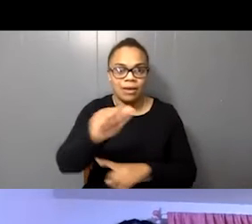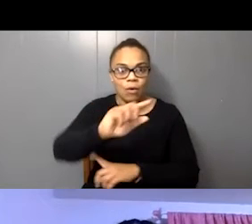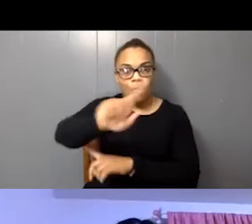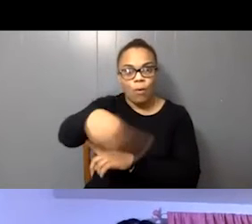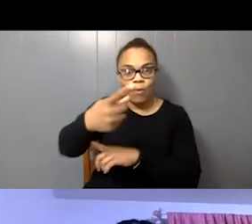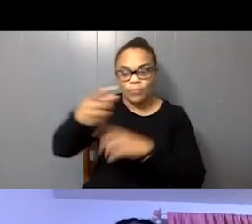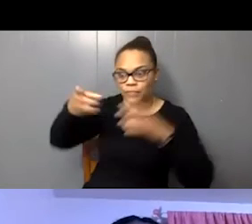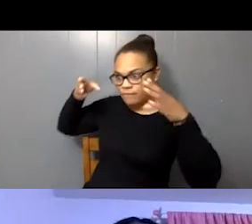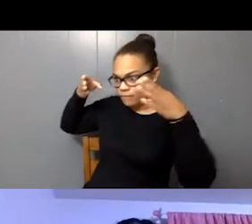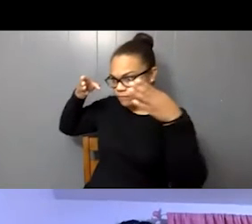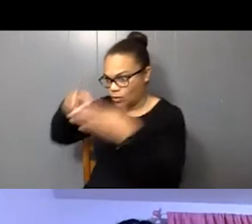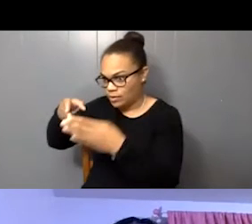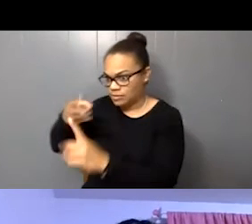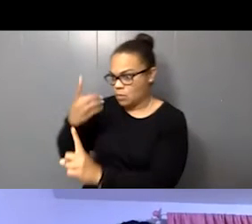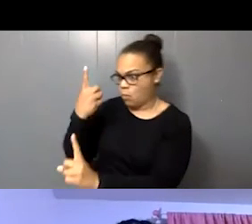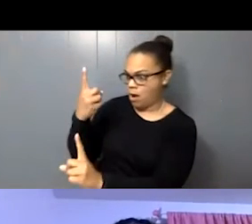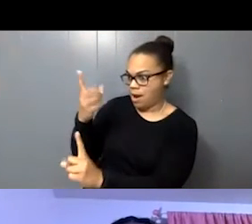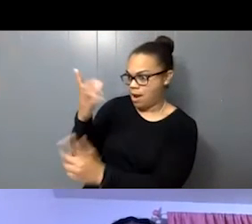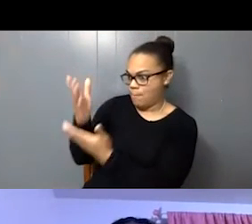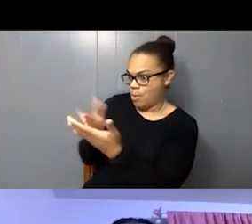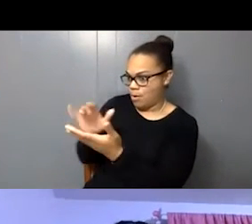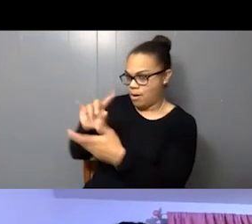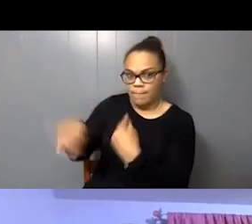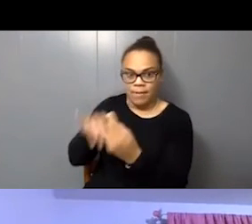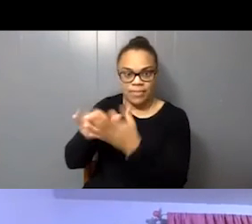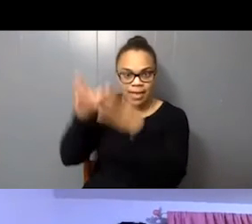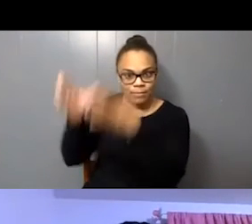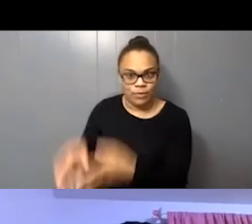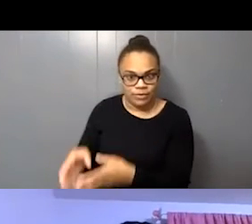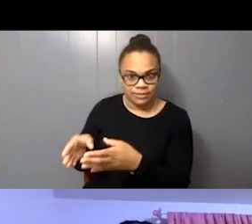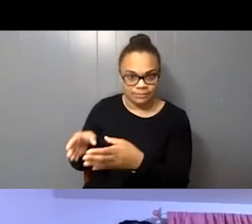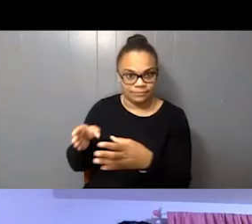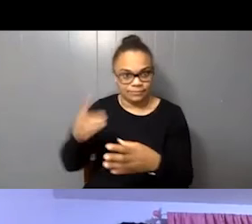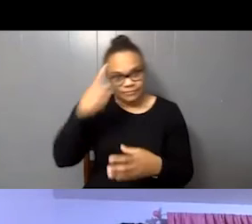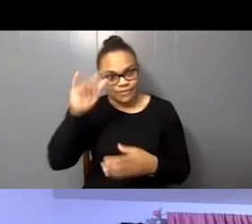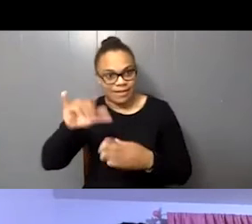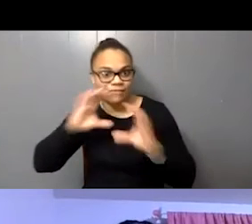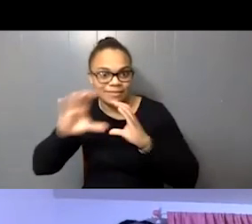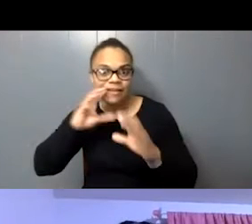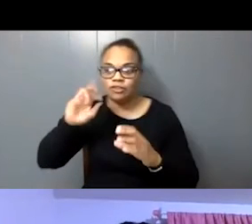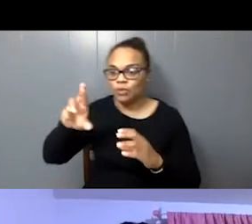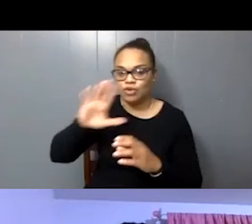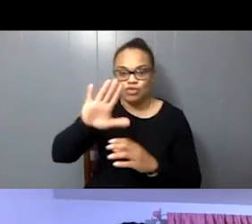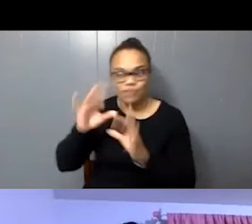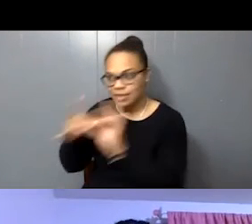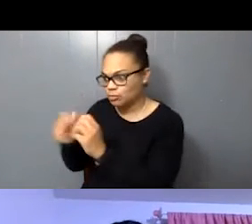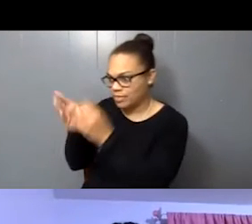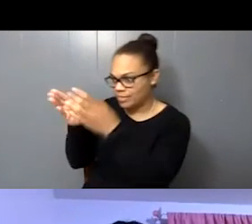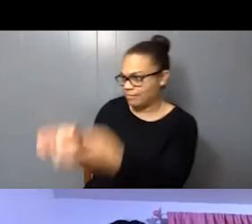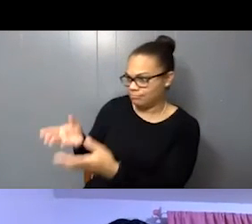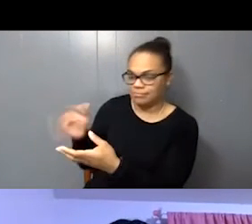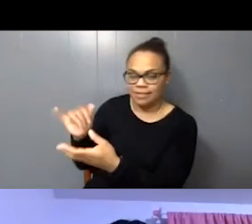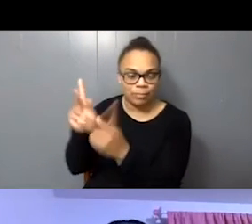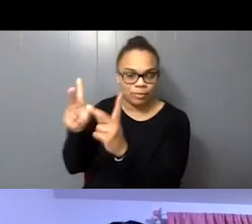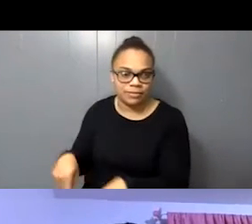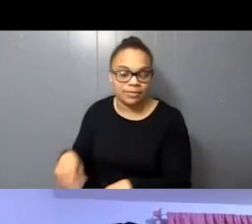of any conversation, relationship, or anything about them, because their sexuality and identity, that's a part of them, but it's not all